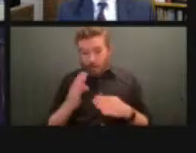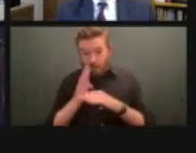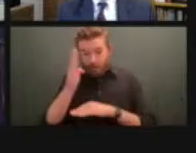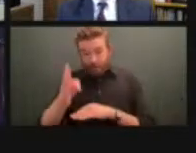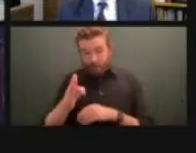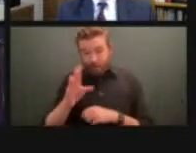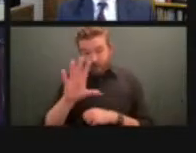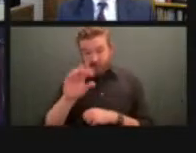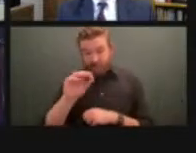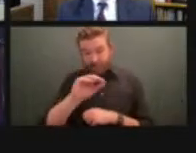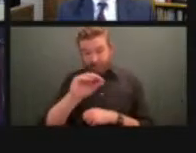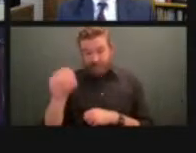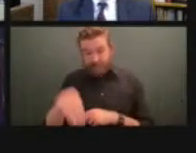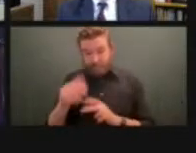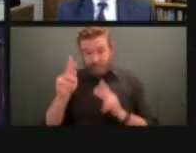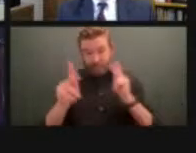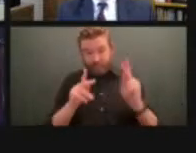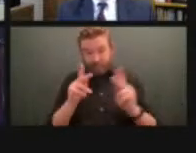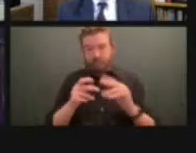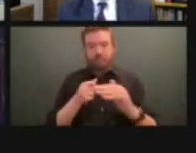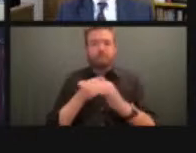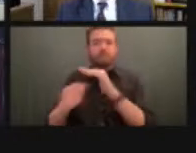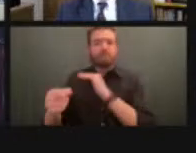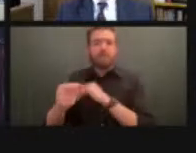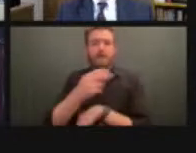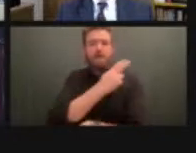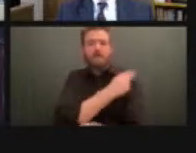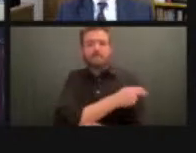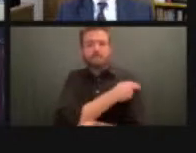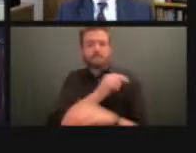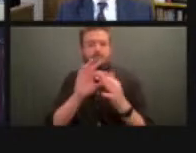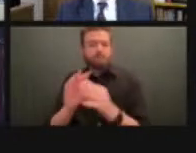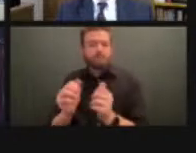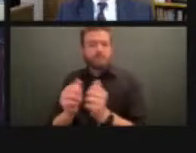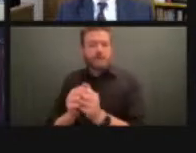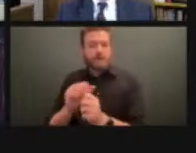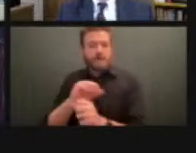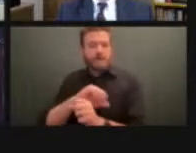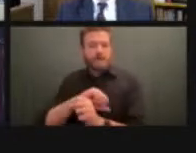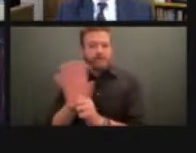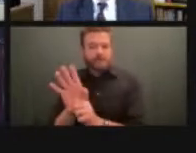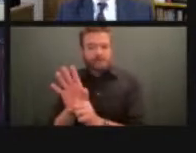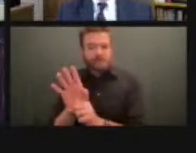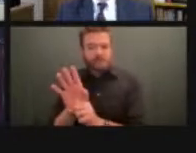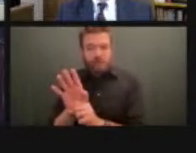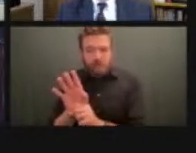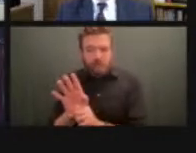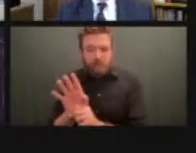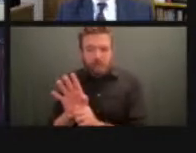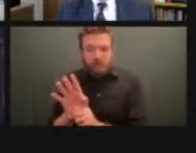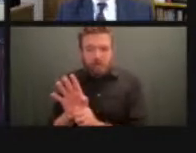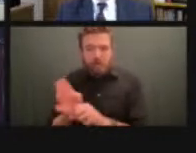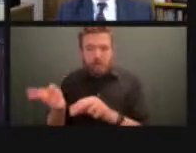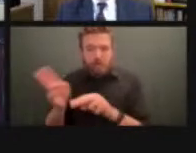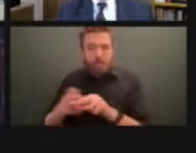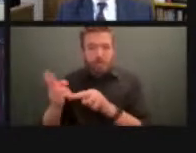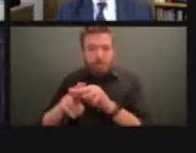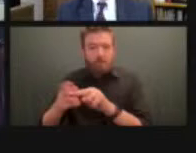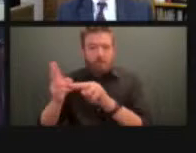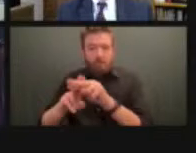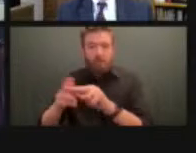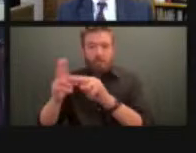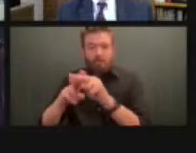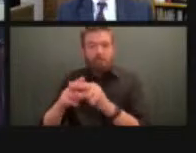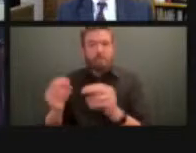individuals hospitalized for COVID-19, along with significant increases in both ICU and ventilator counts. That's